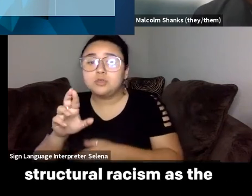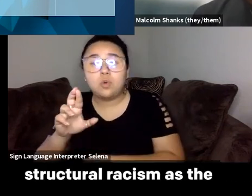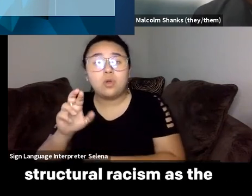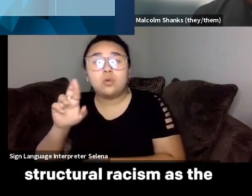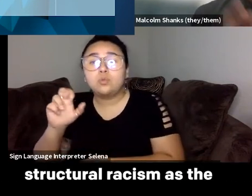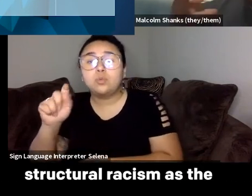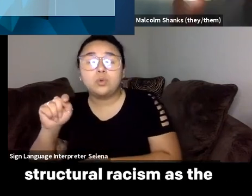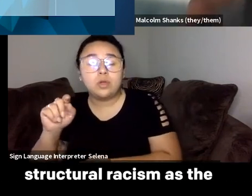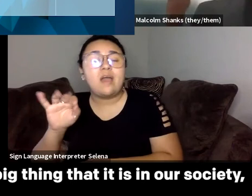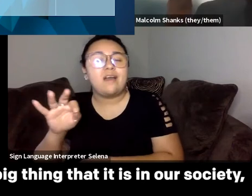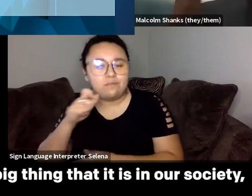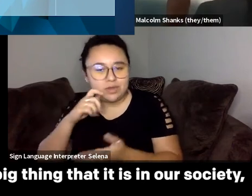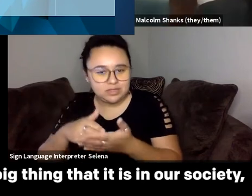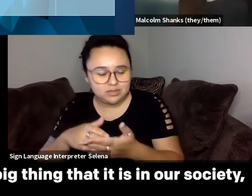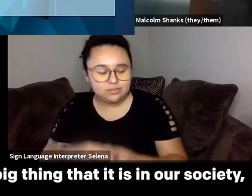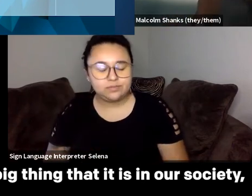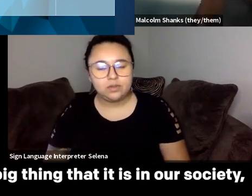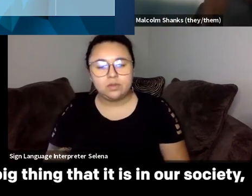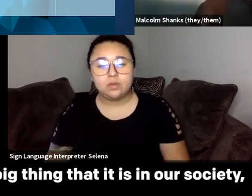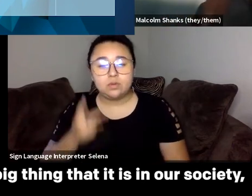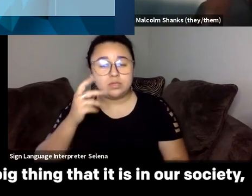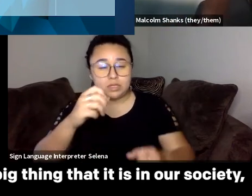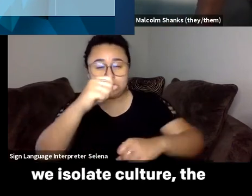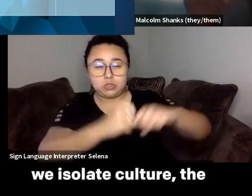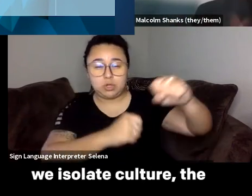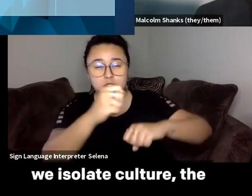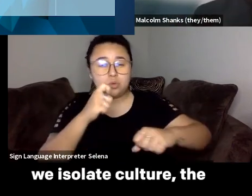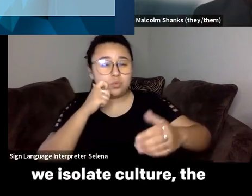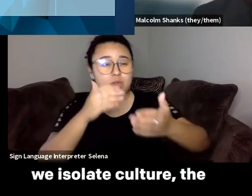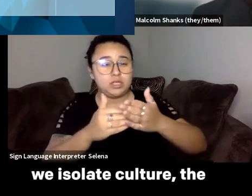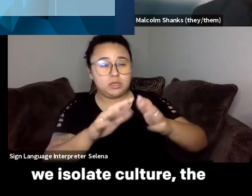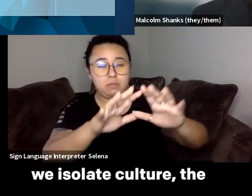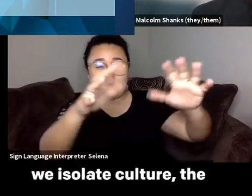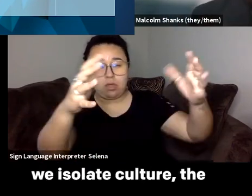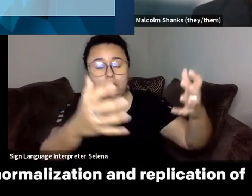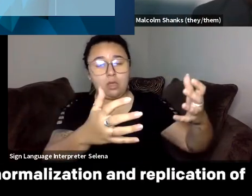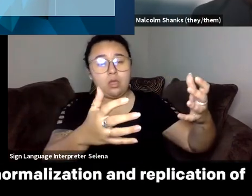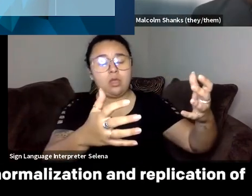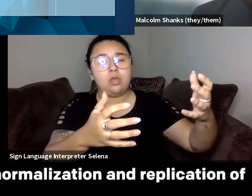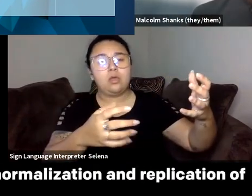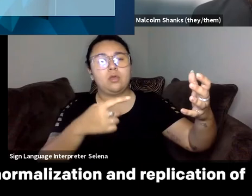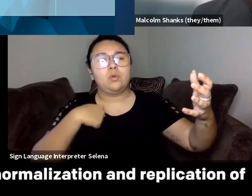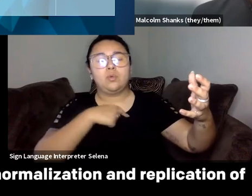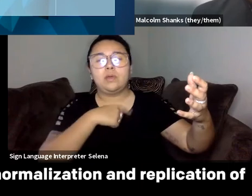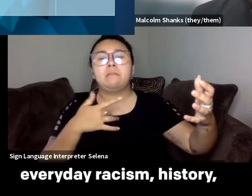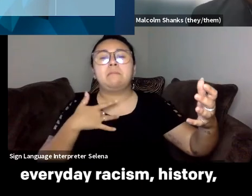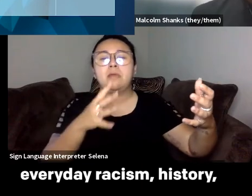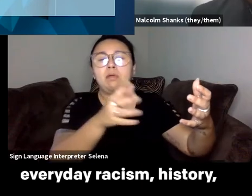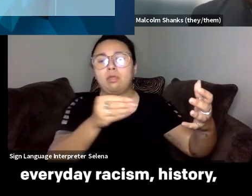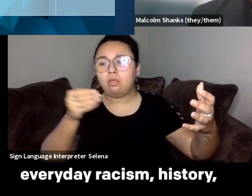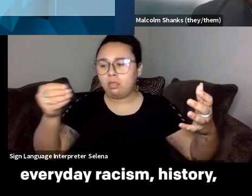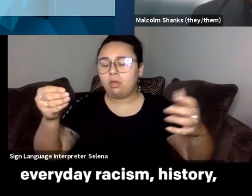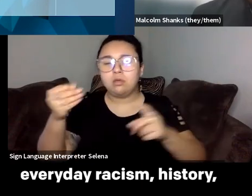racism as the big thing that it is in our society, we isolate culture, the normalization and replication of